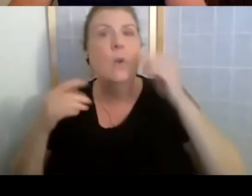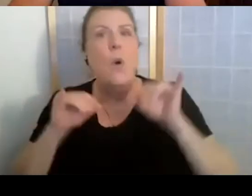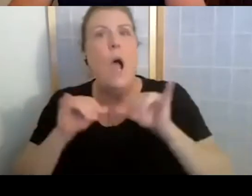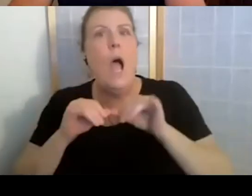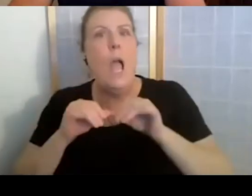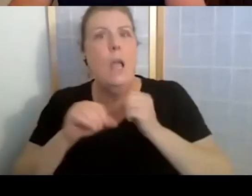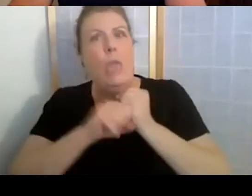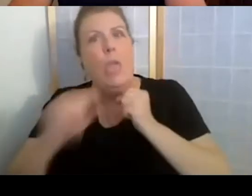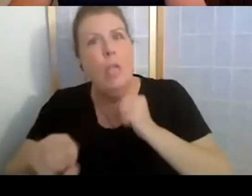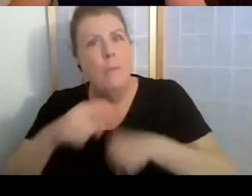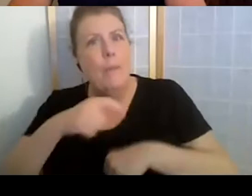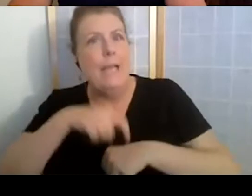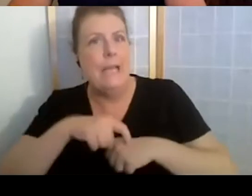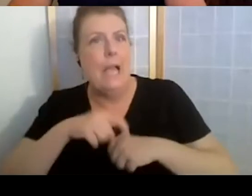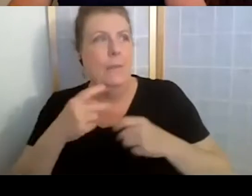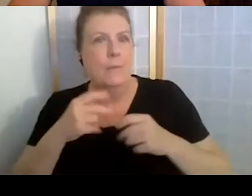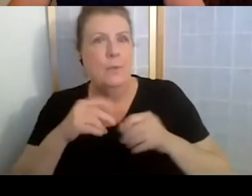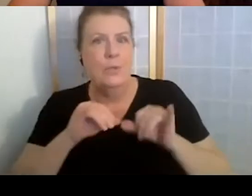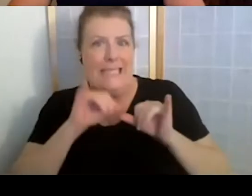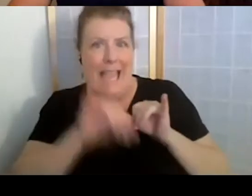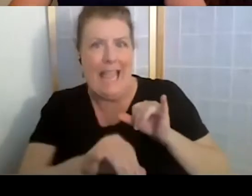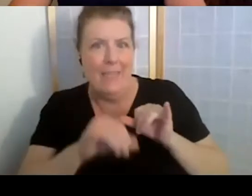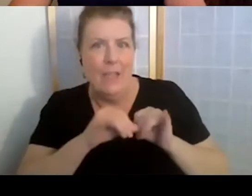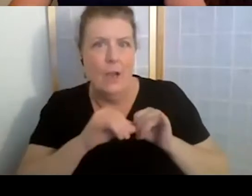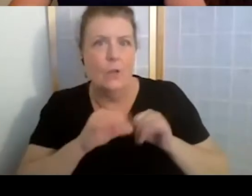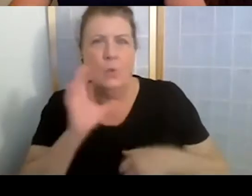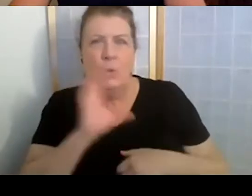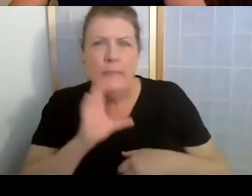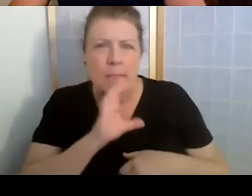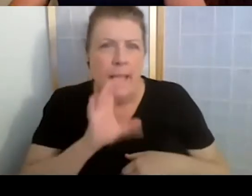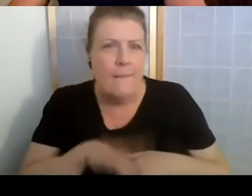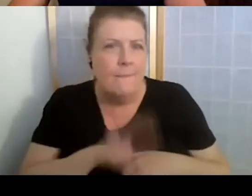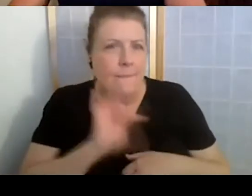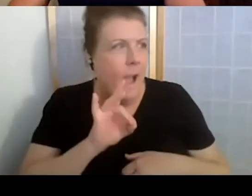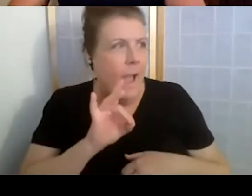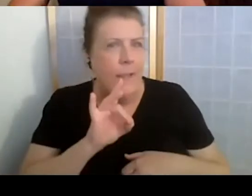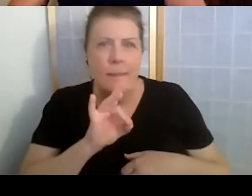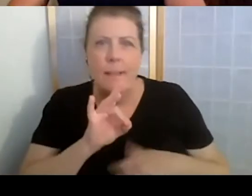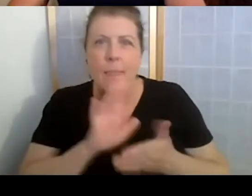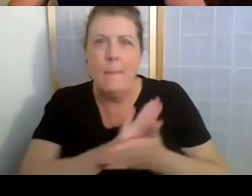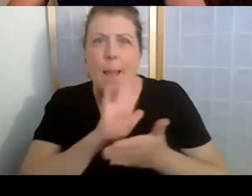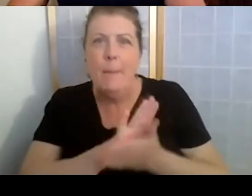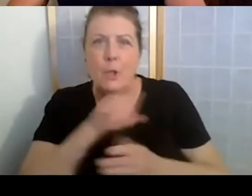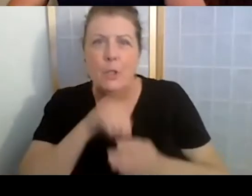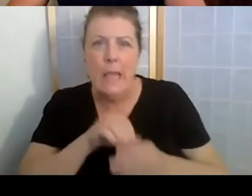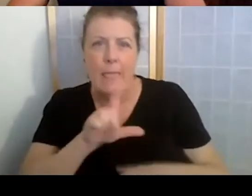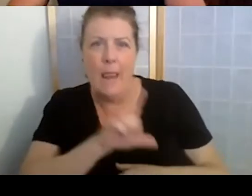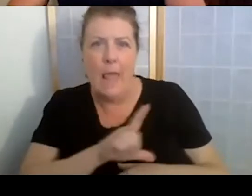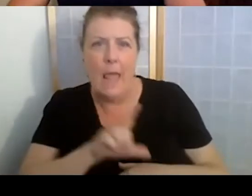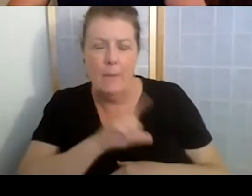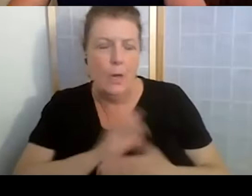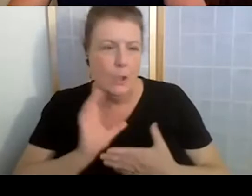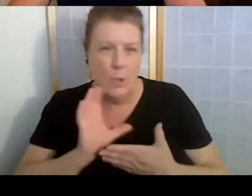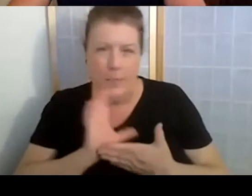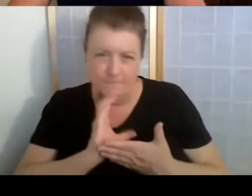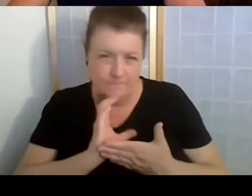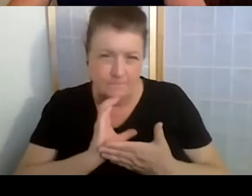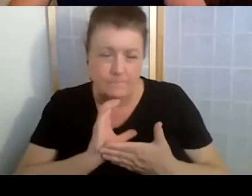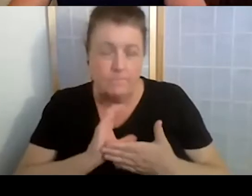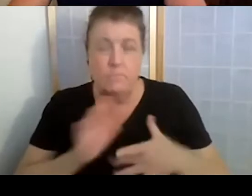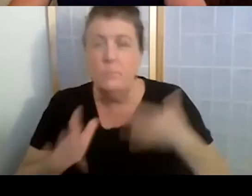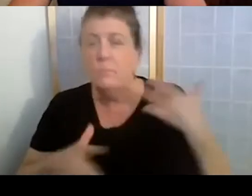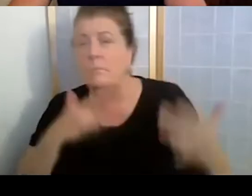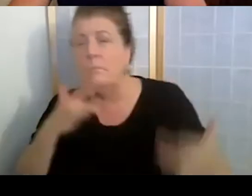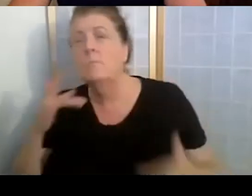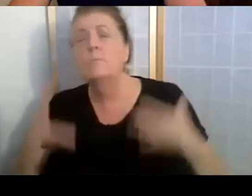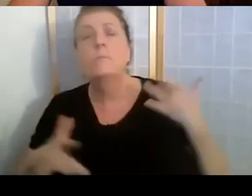so excited. I was like, I'm gonna find the Shirley Chisholm jewels. And so I found a lot of stuff. But one of the things that I found